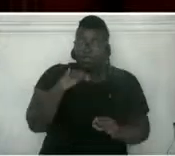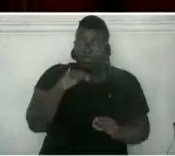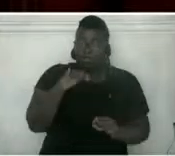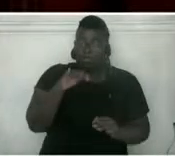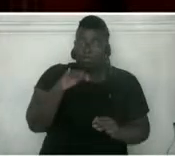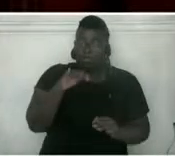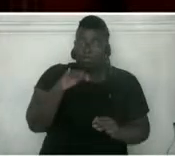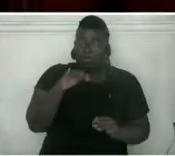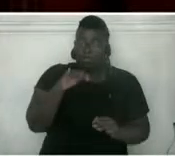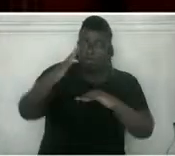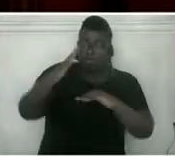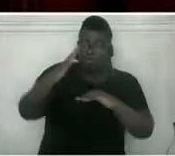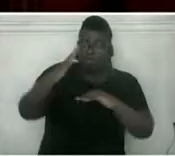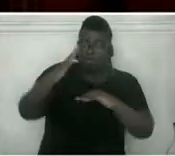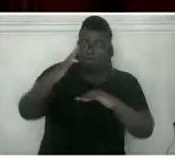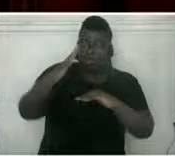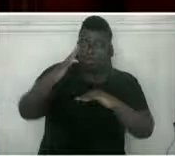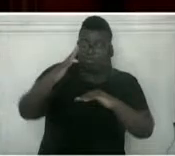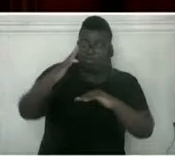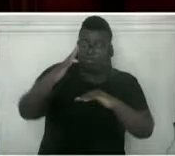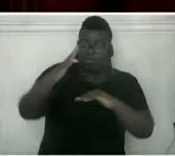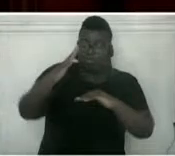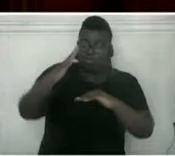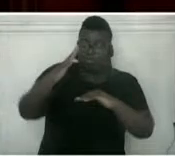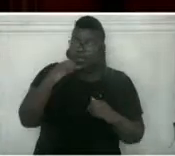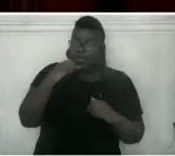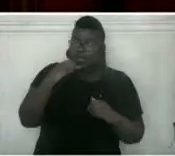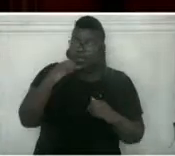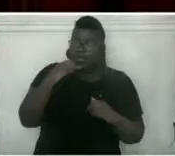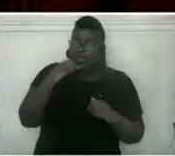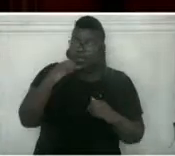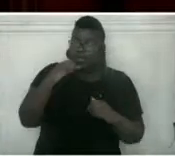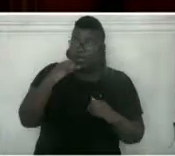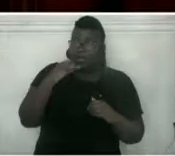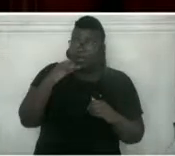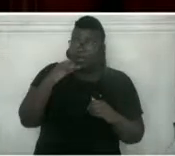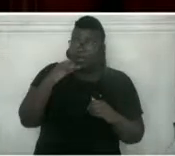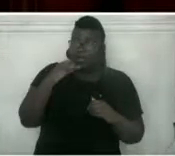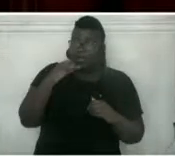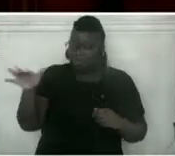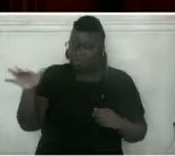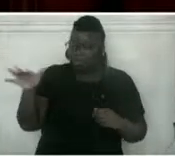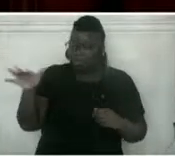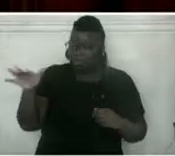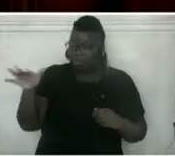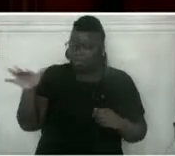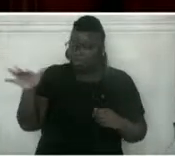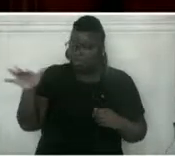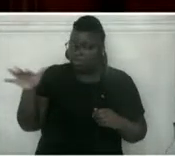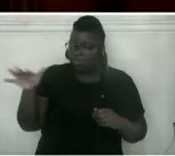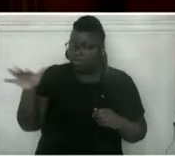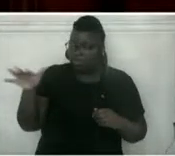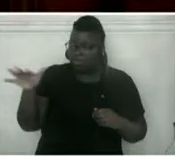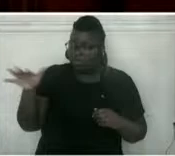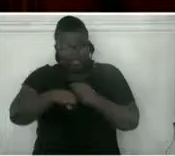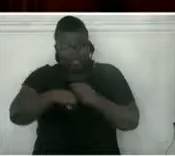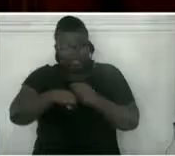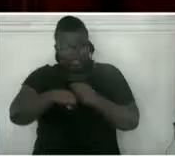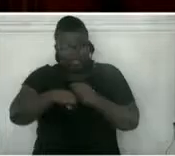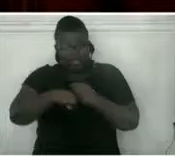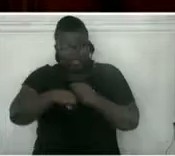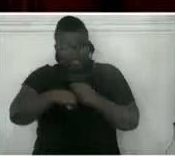under construction, amounting to 3.6 billion. The KwaZulu-Natal Strategic